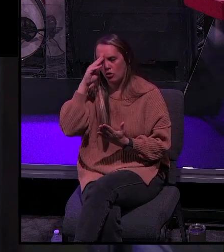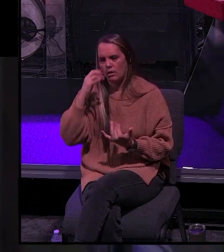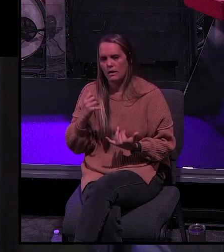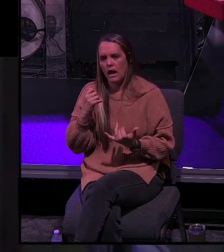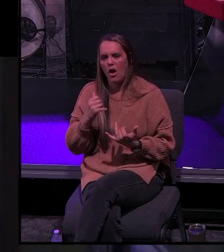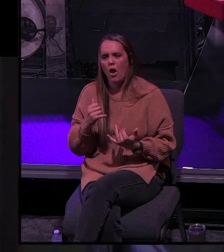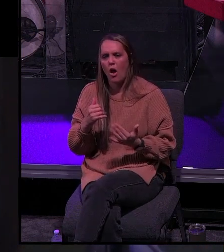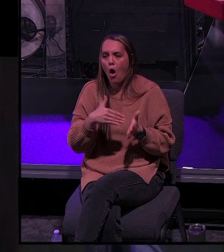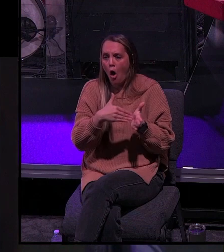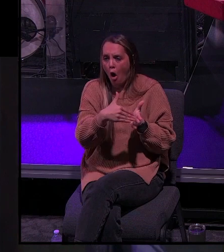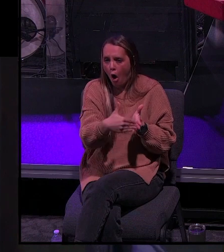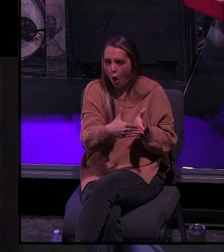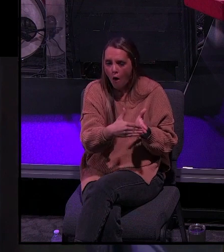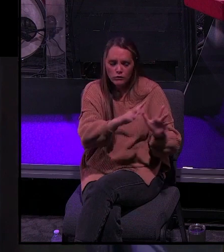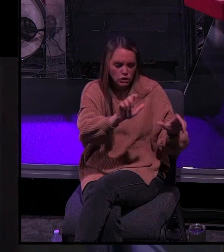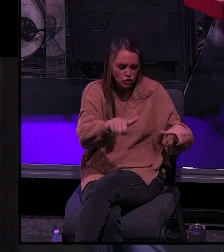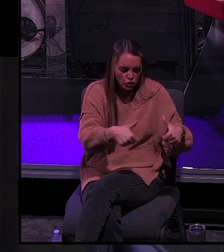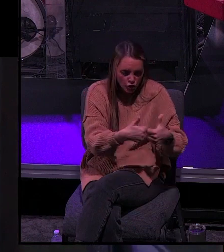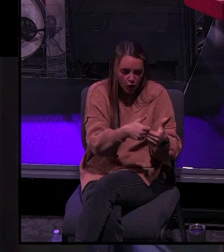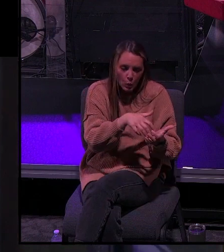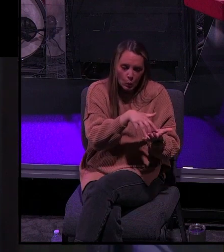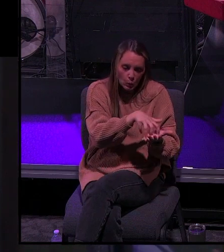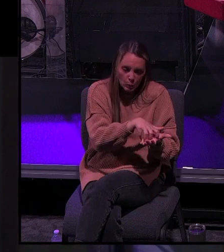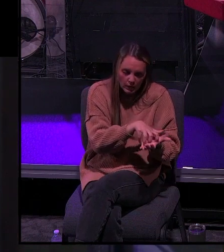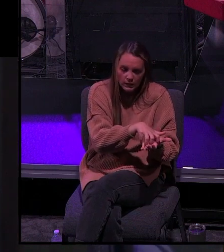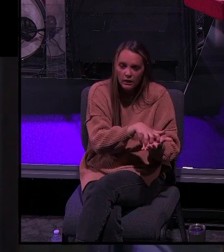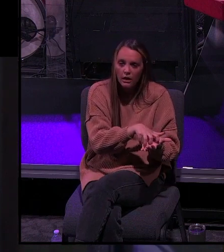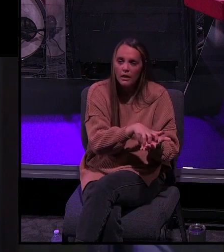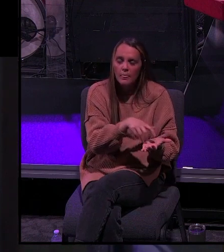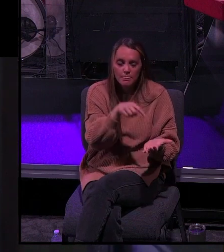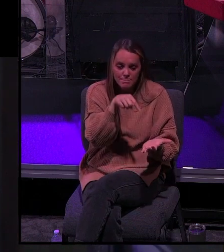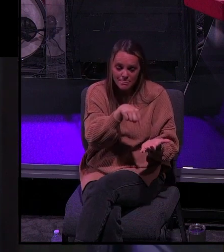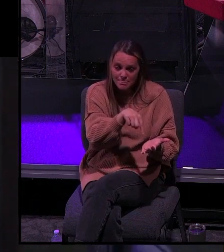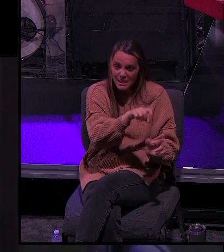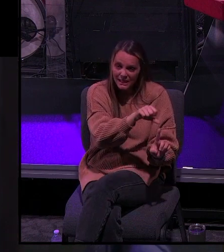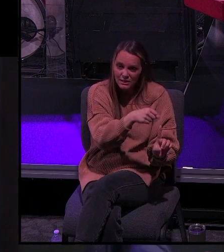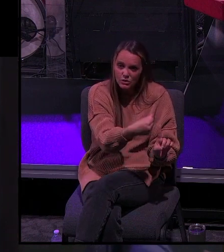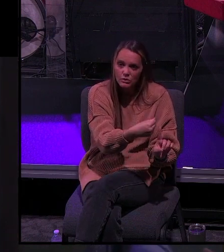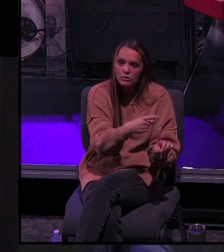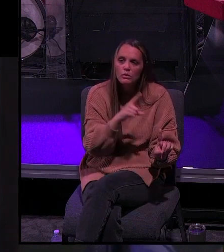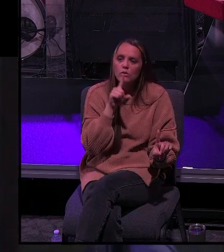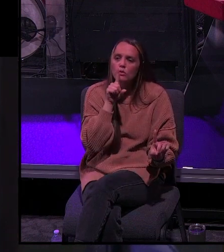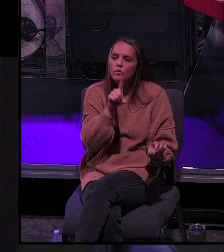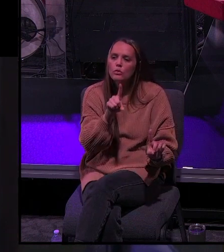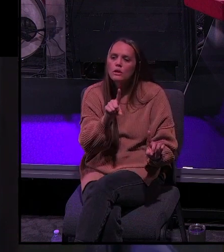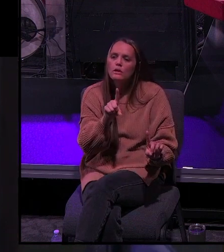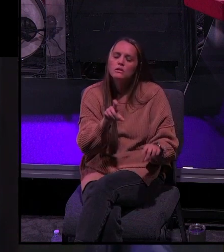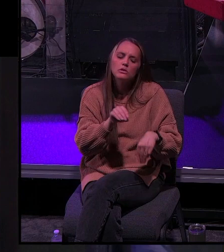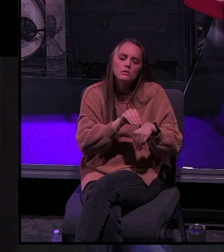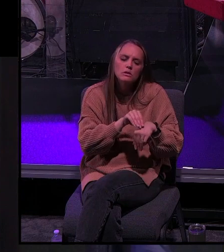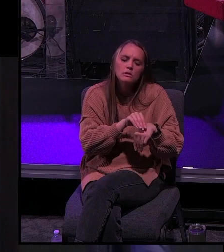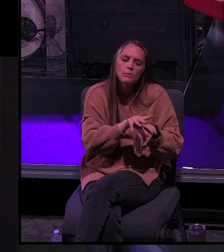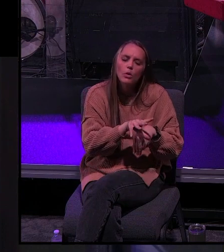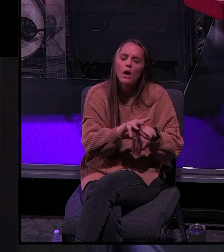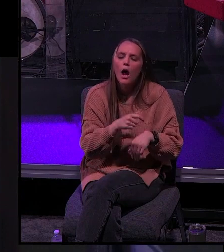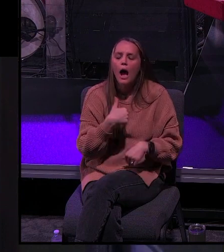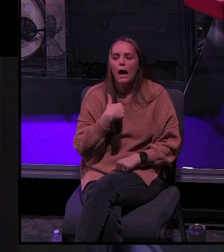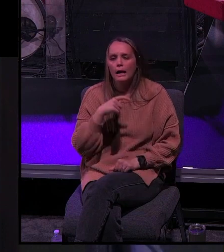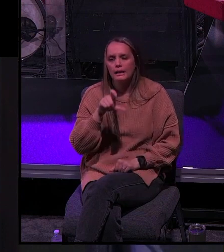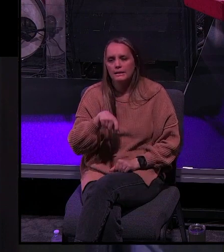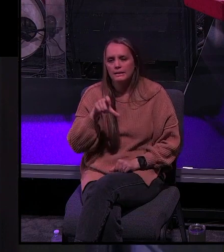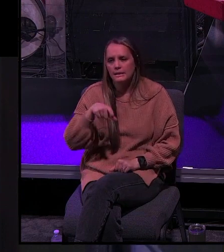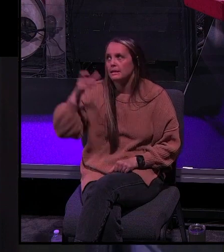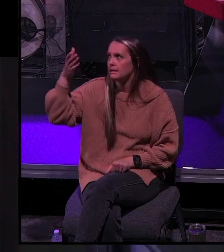challenges, the struggles, the weaknesses in my life, those are the places that are just exposing where I need God to lead